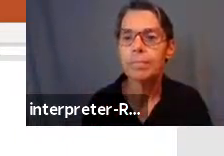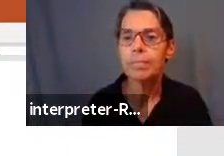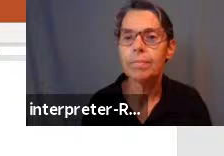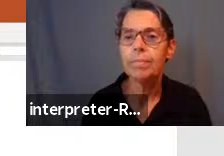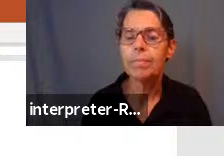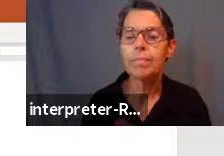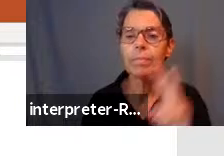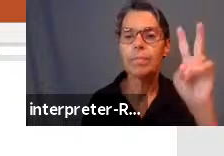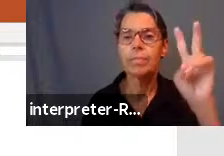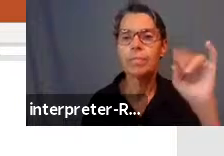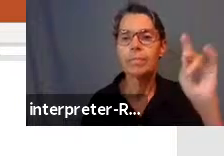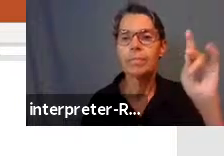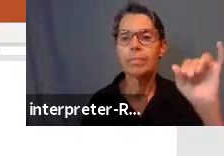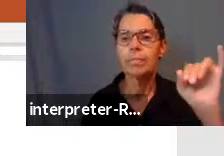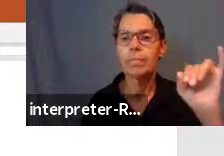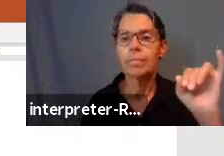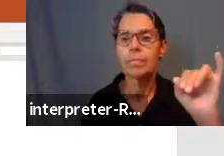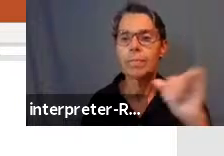I'm not sure.